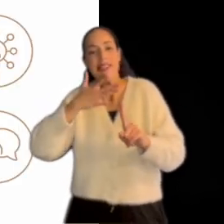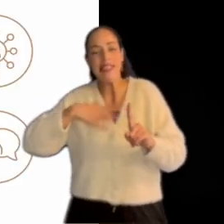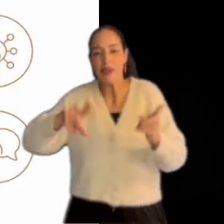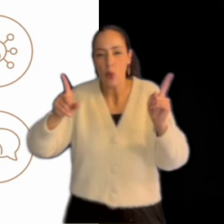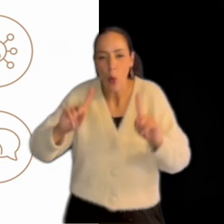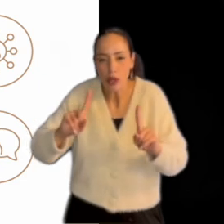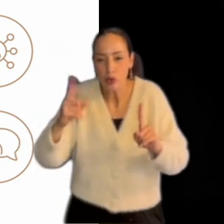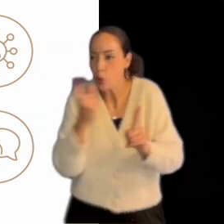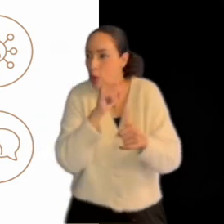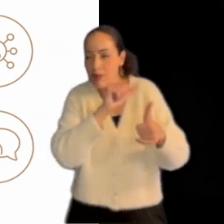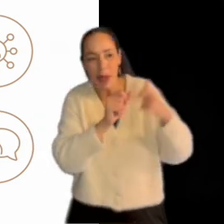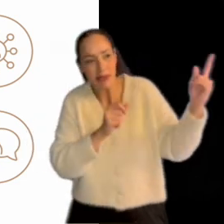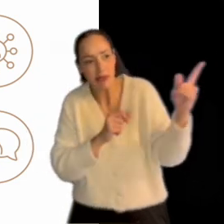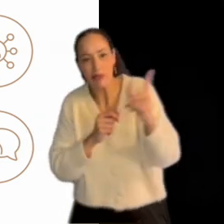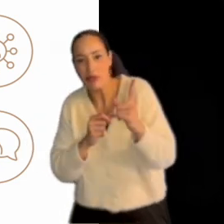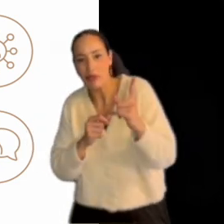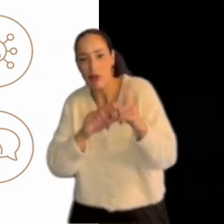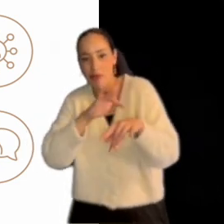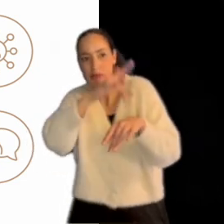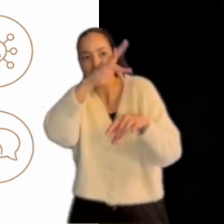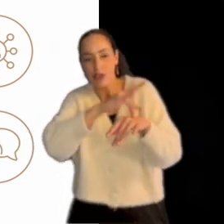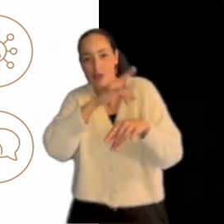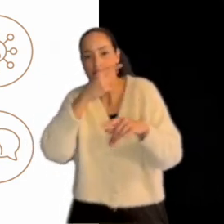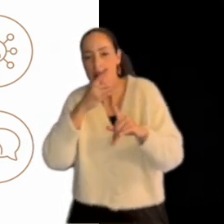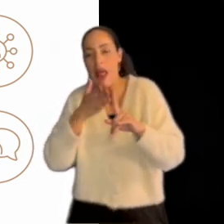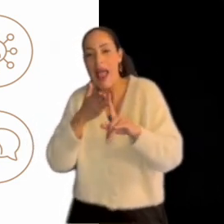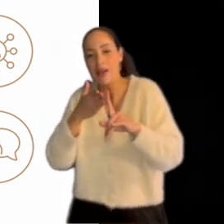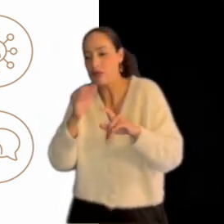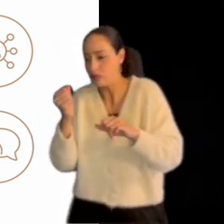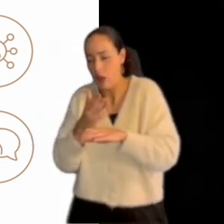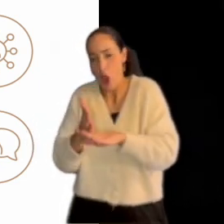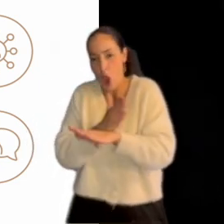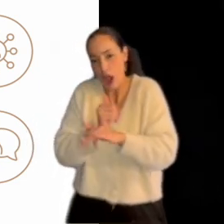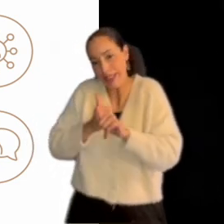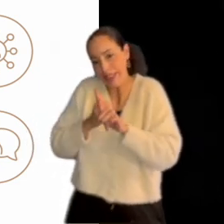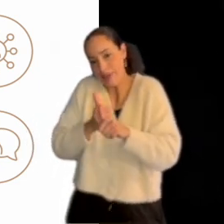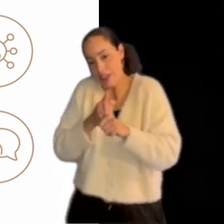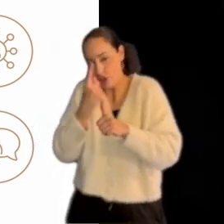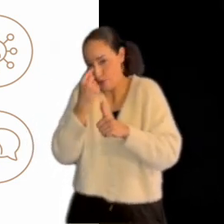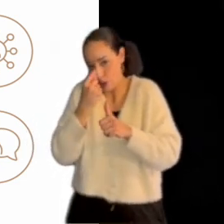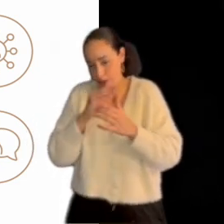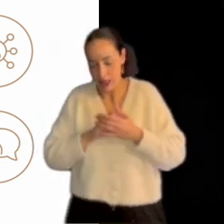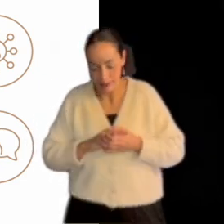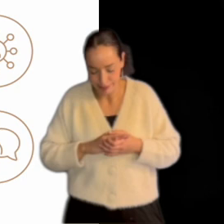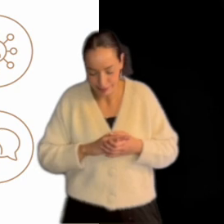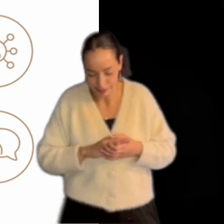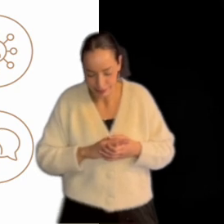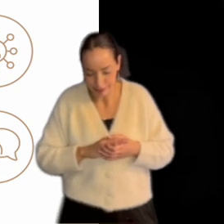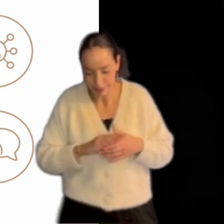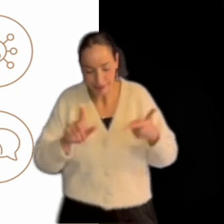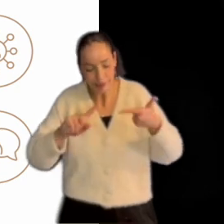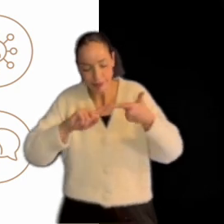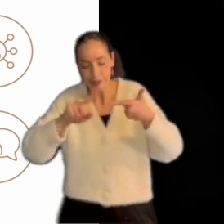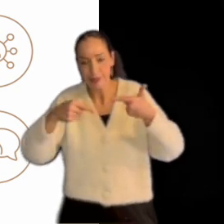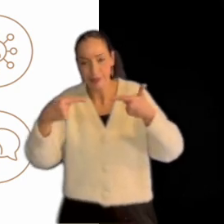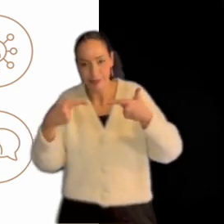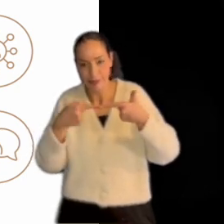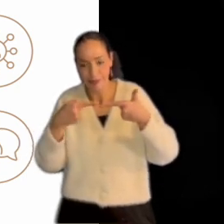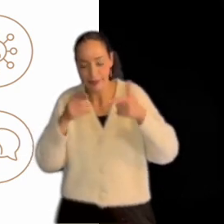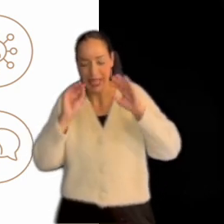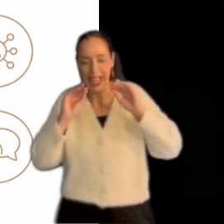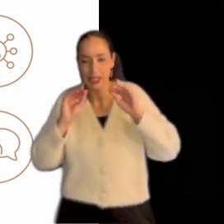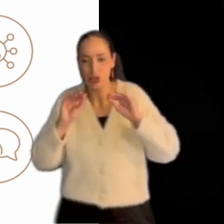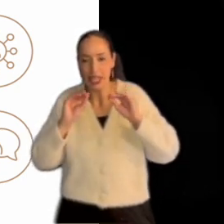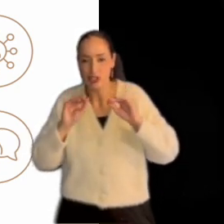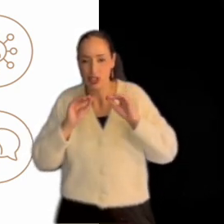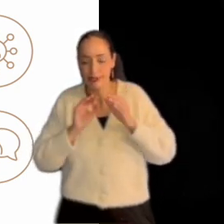Our second intervention, education, is about offering information, developing self-awareness, building knowledge and creating